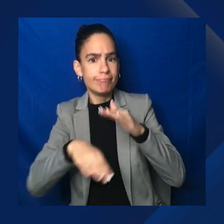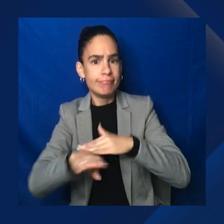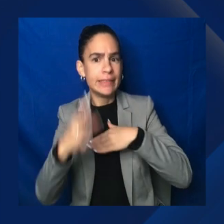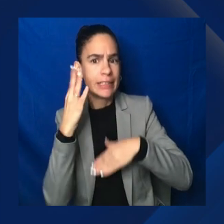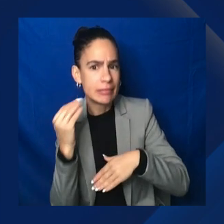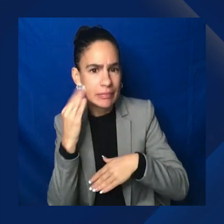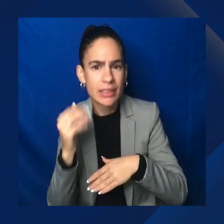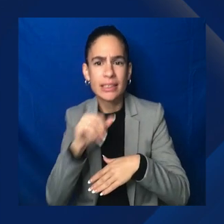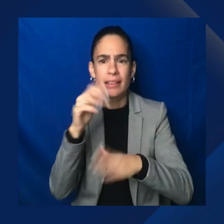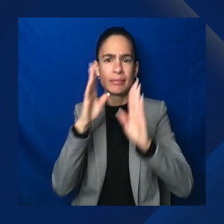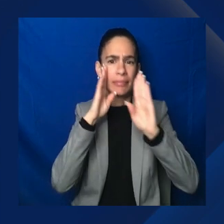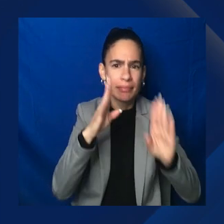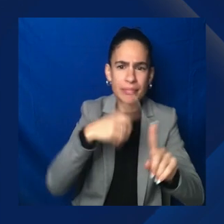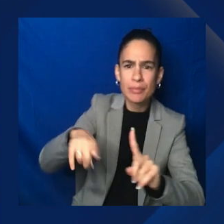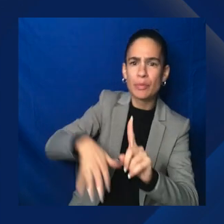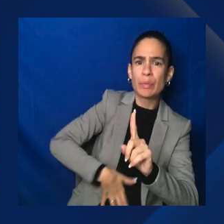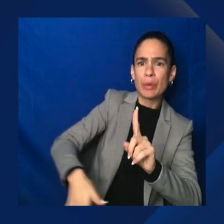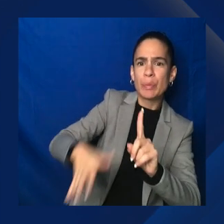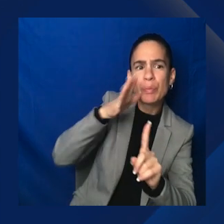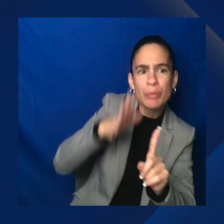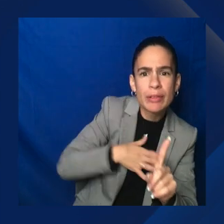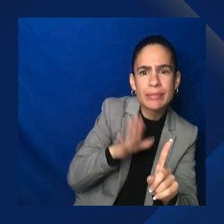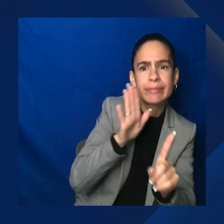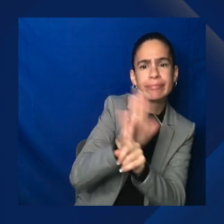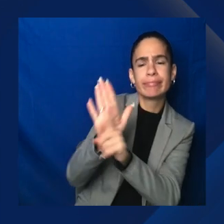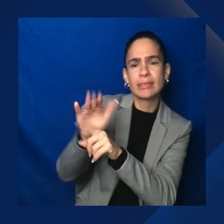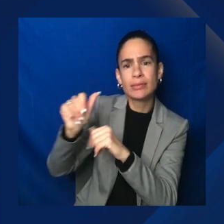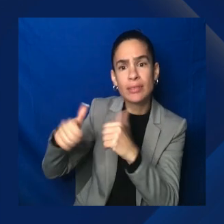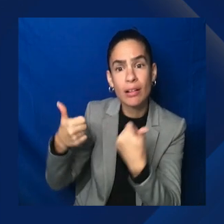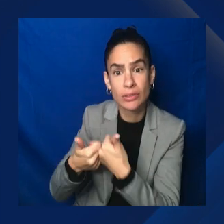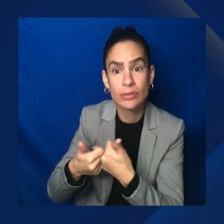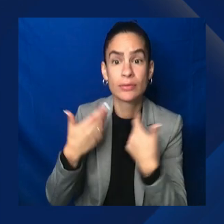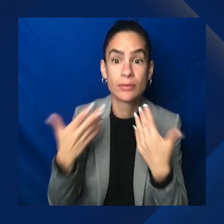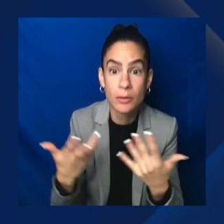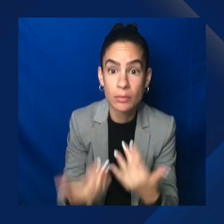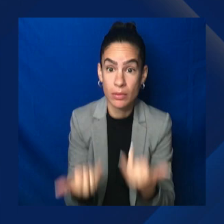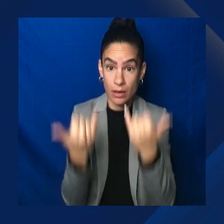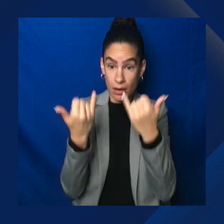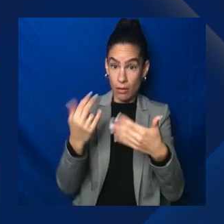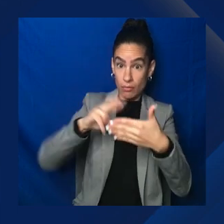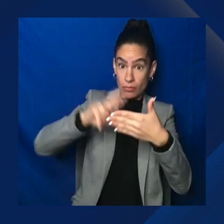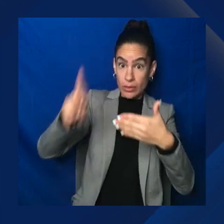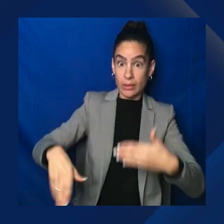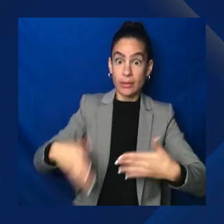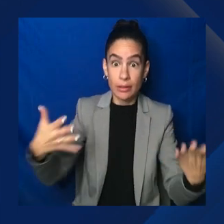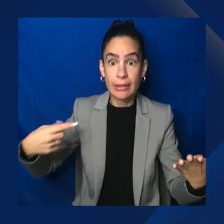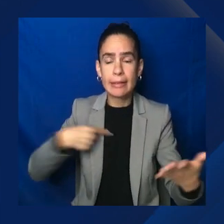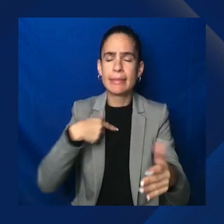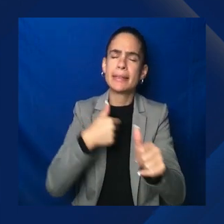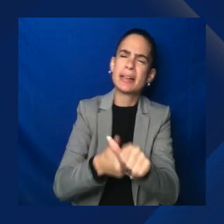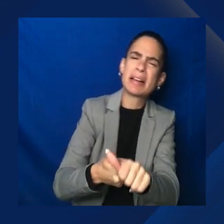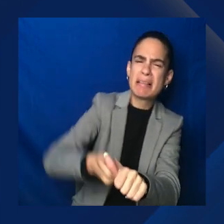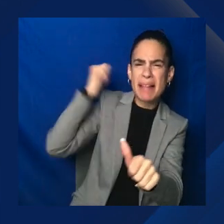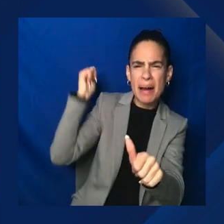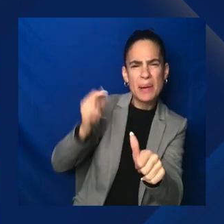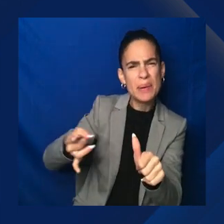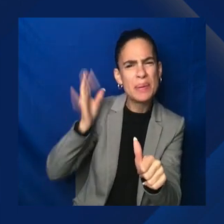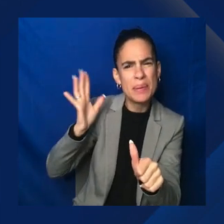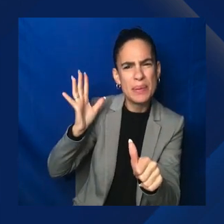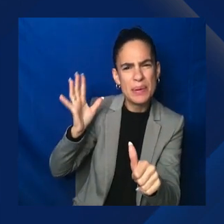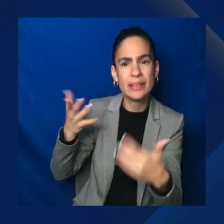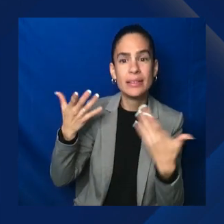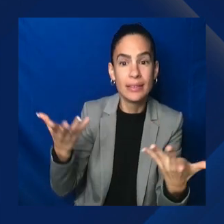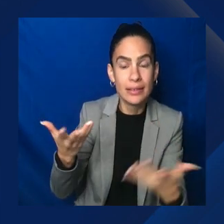So the result today is we are way behind where we need to be. That's why I've been working to make sure that we have strong